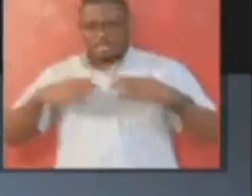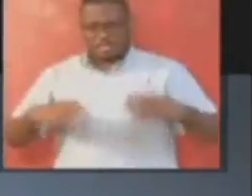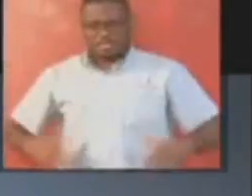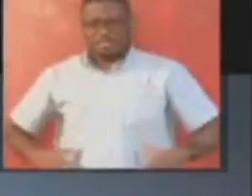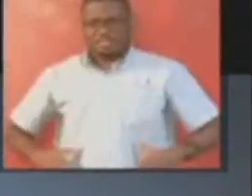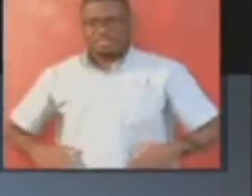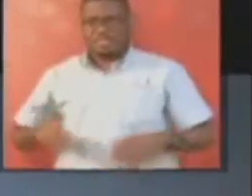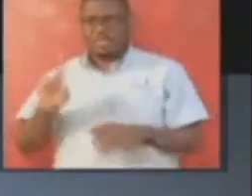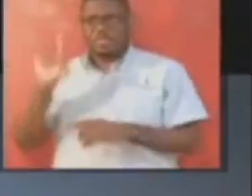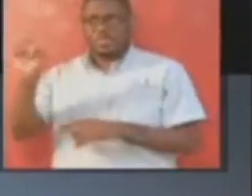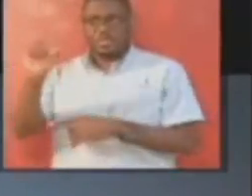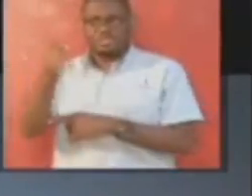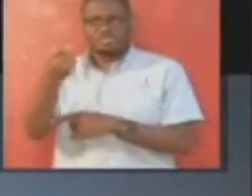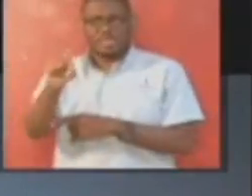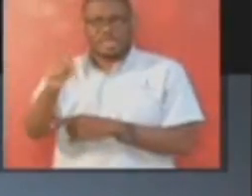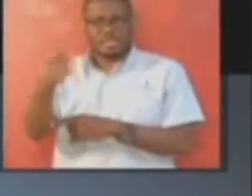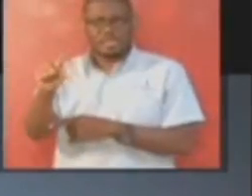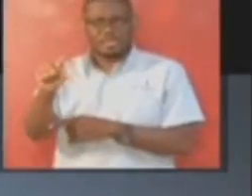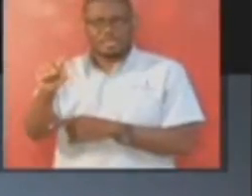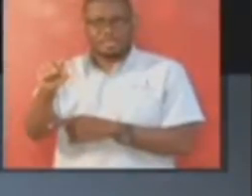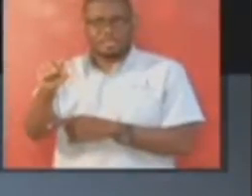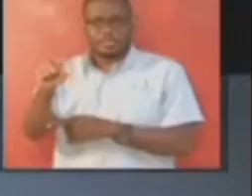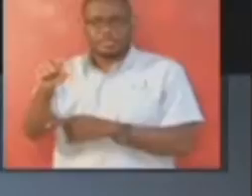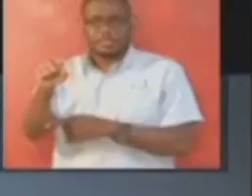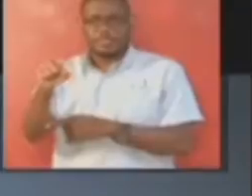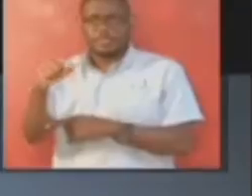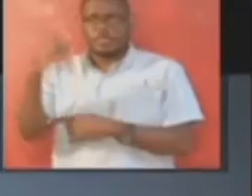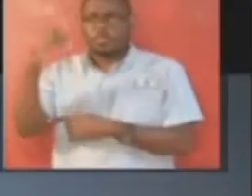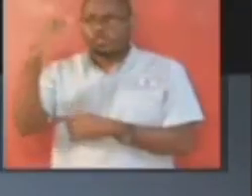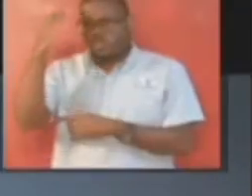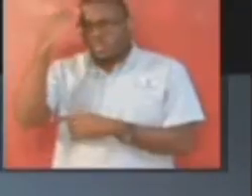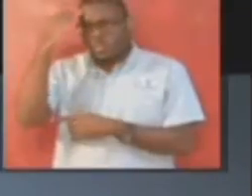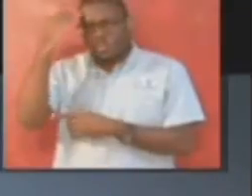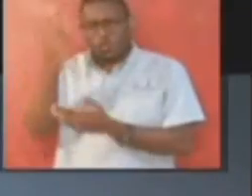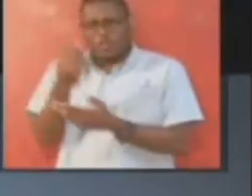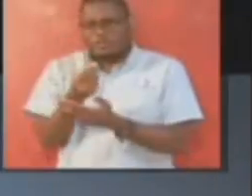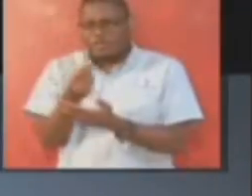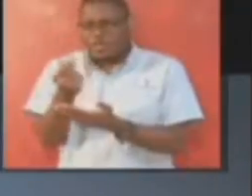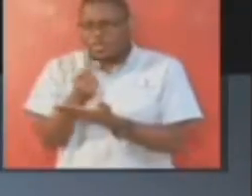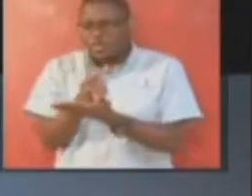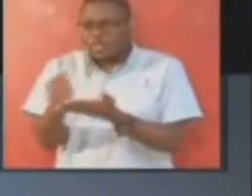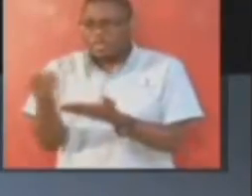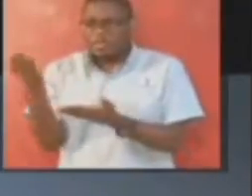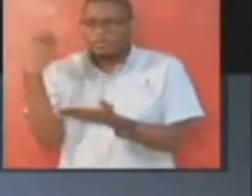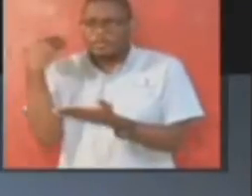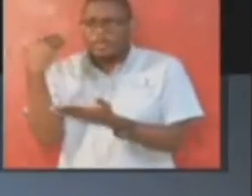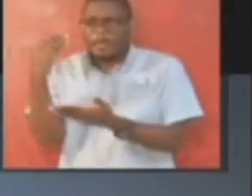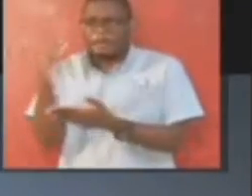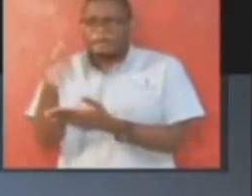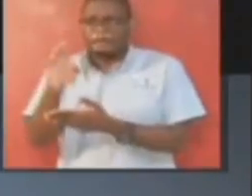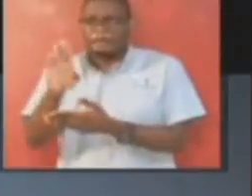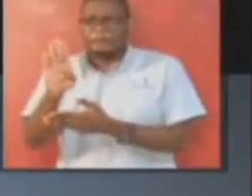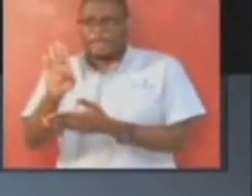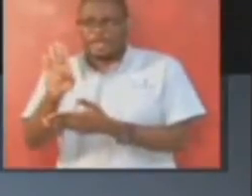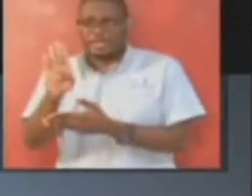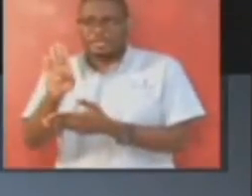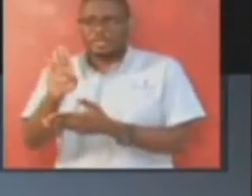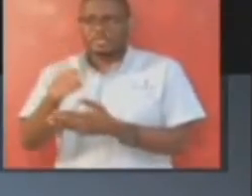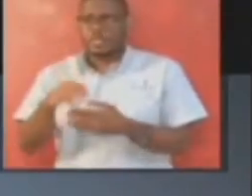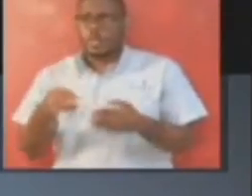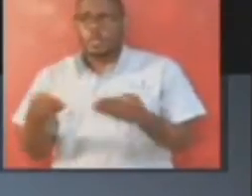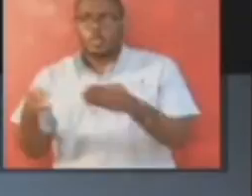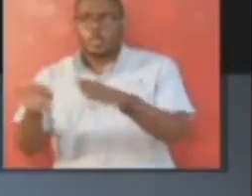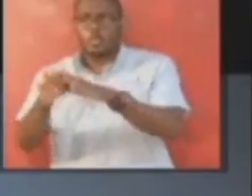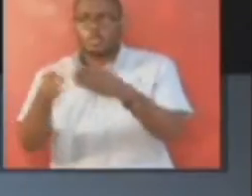I actually passed them on the Valencia stretch. Now, I know a couple of weeks ago, the Campo Balandra and Brooklyn facilities were decommissioned. So could you say